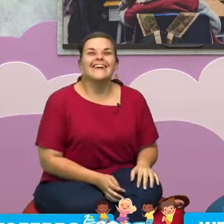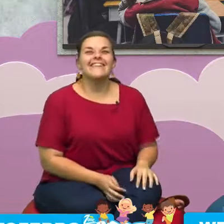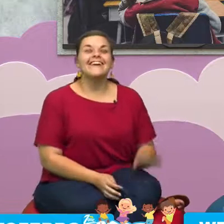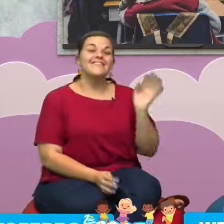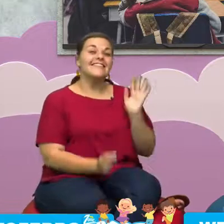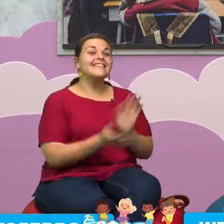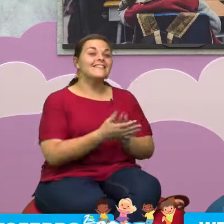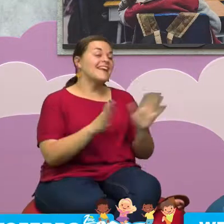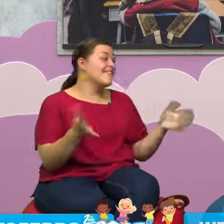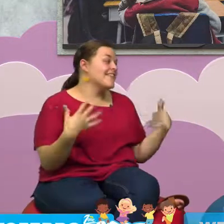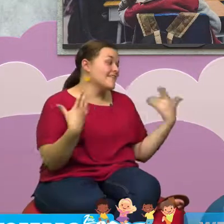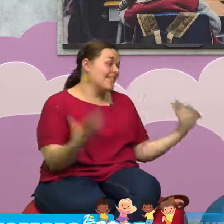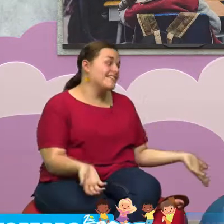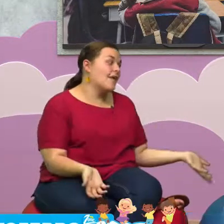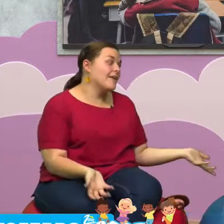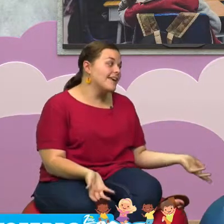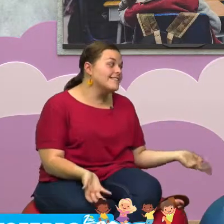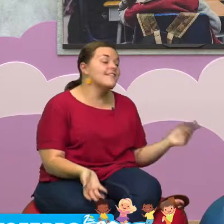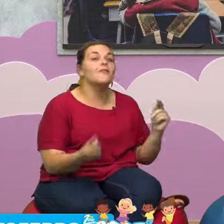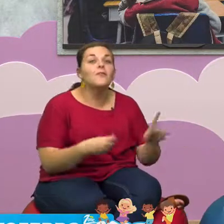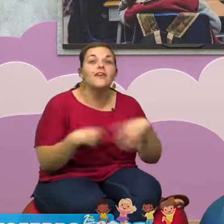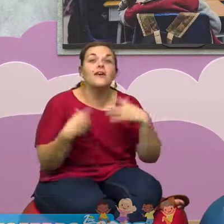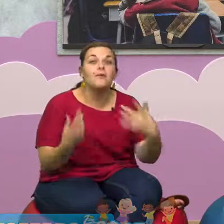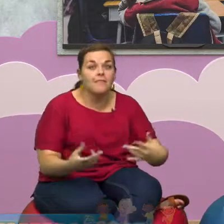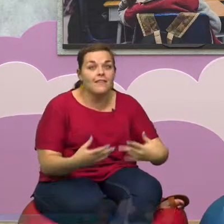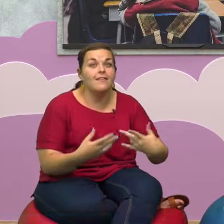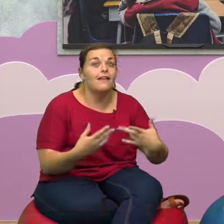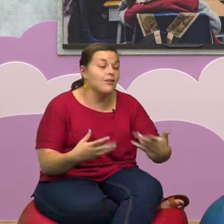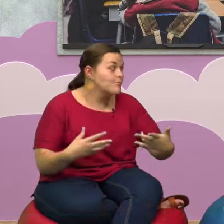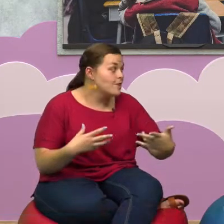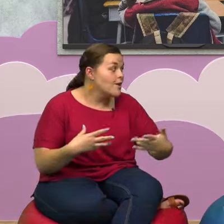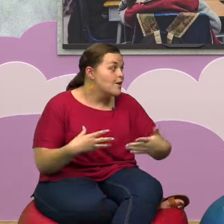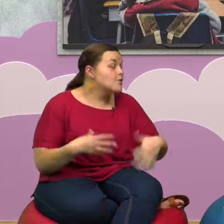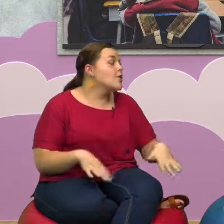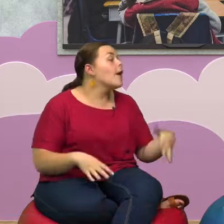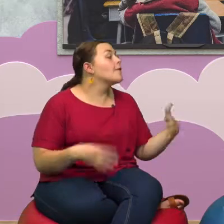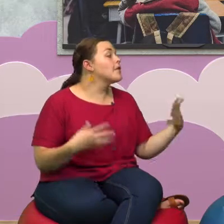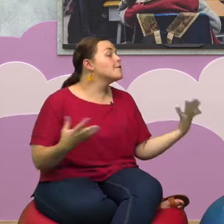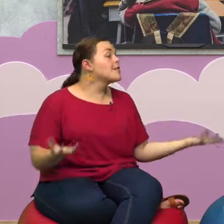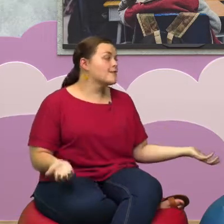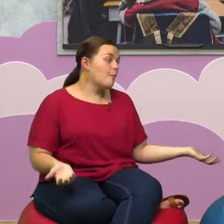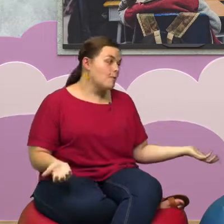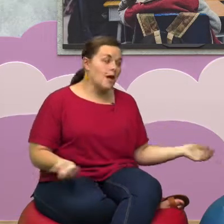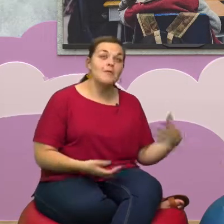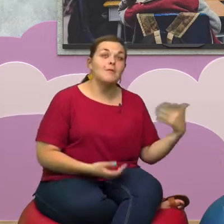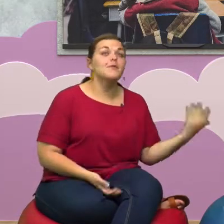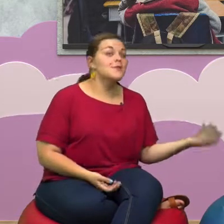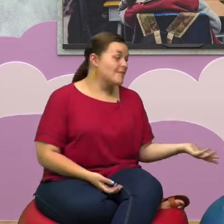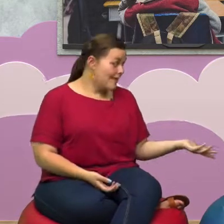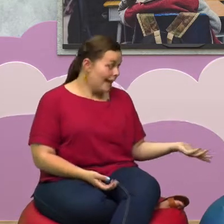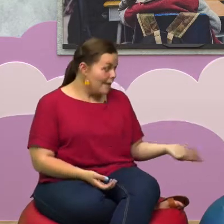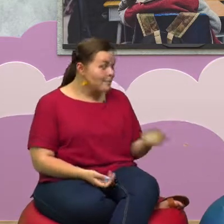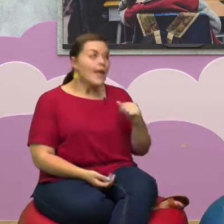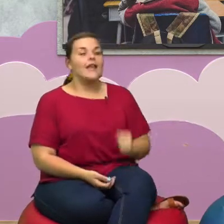So we're going to mention whatever the community helper is and then all the equipment that they use. So I'm going to use an example now, but we won't use it